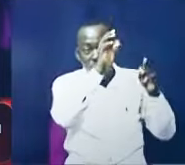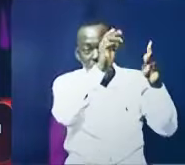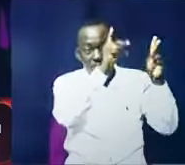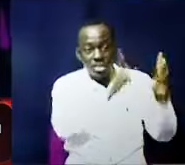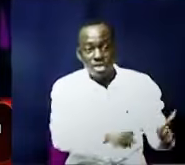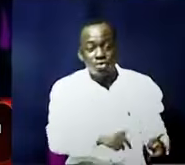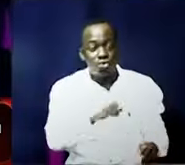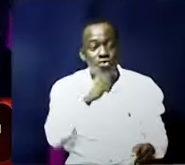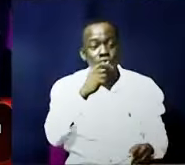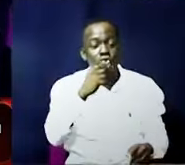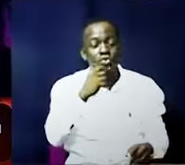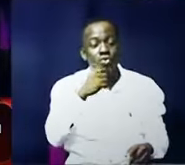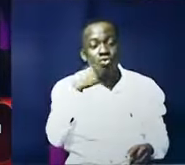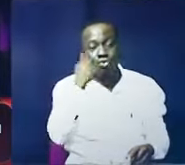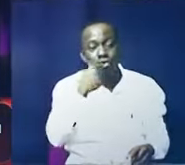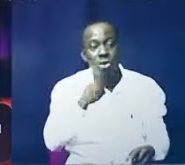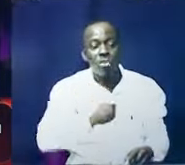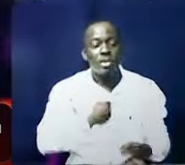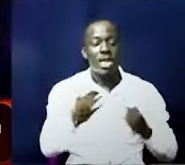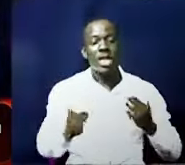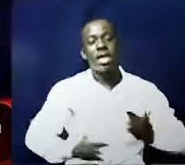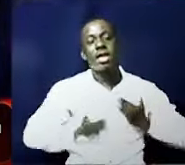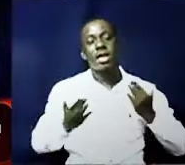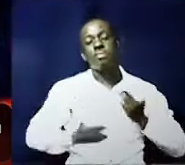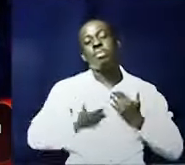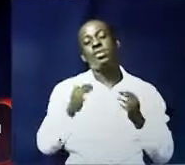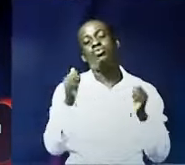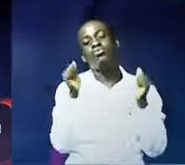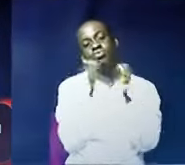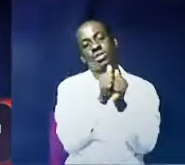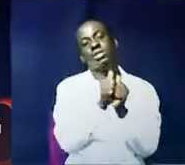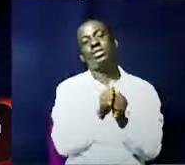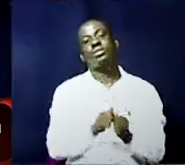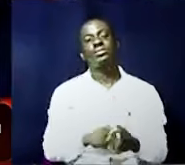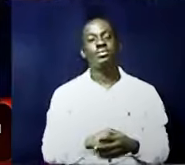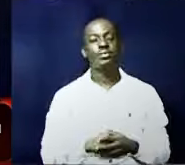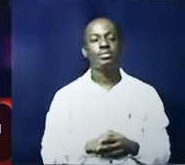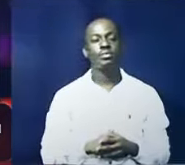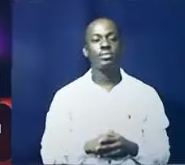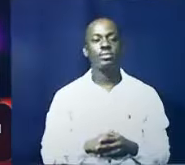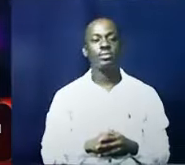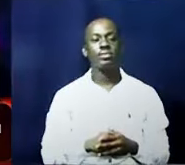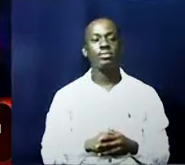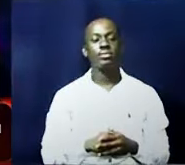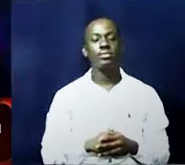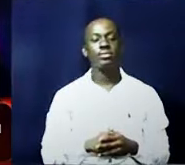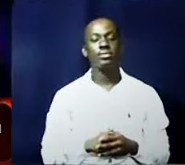delight. Or say, ma kwa ma seno impamdenye